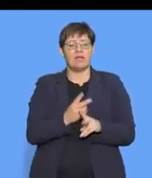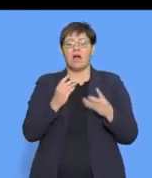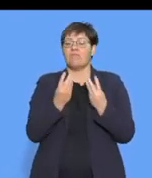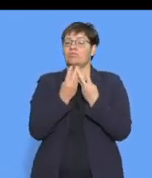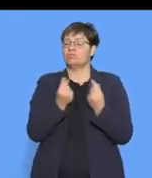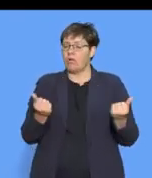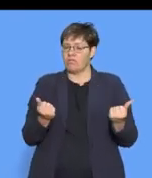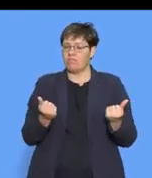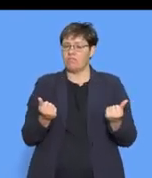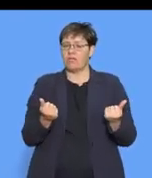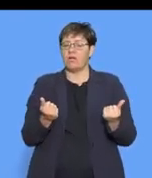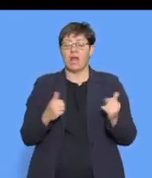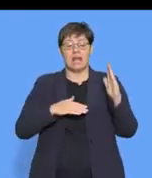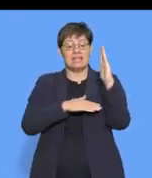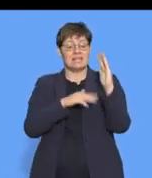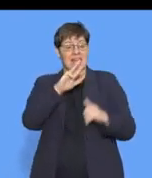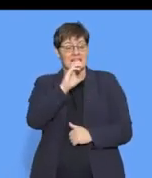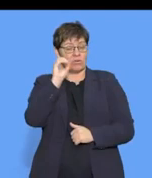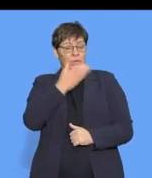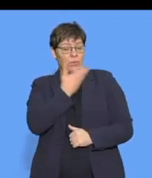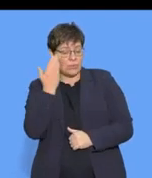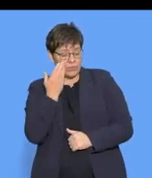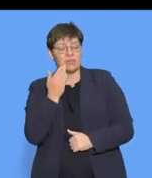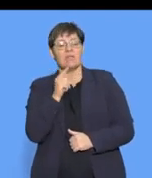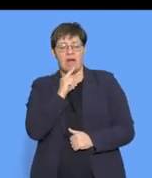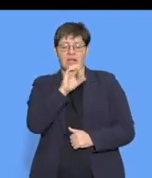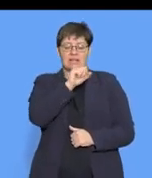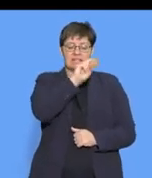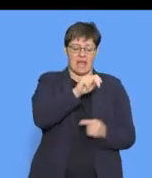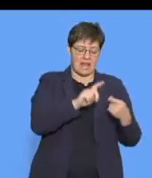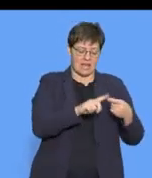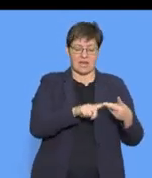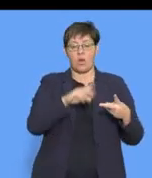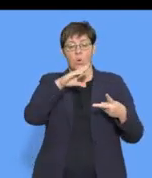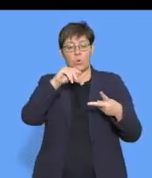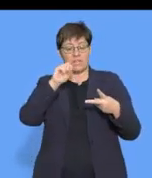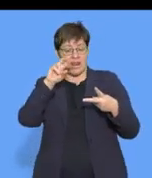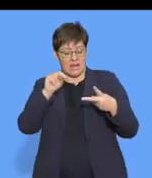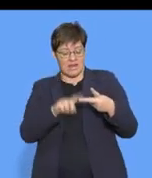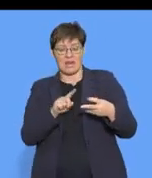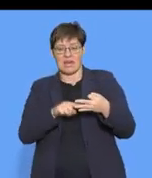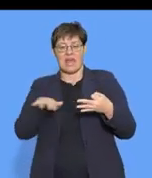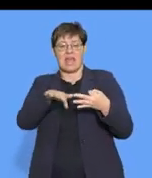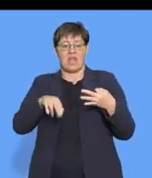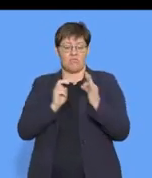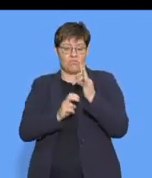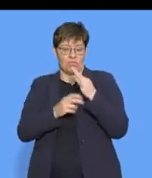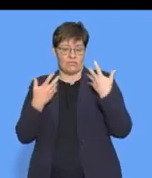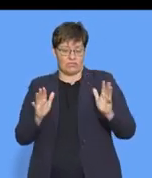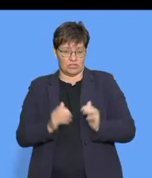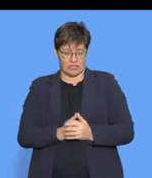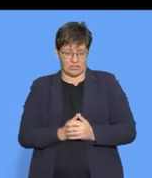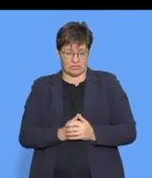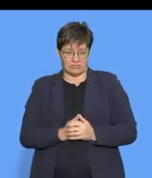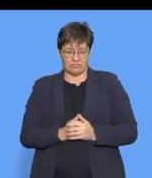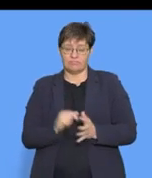solving non-right angle triangles, and so far we've done the sine rule, the cosine rule and the area rule. Let's